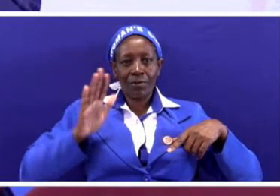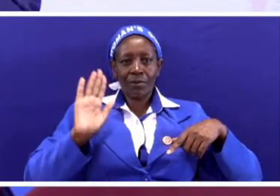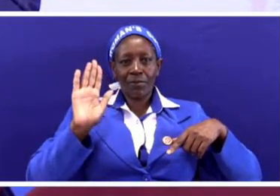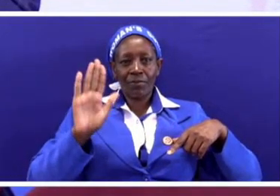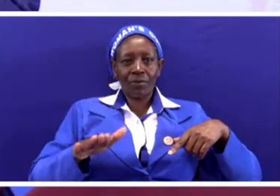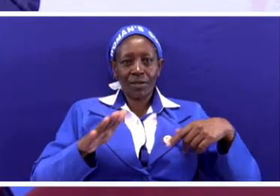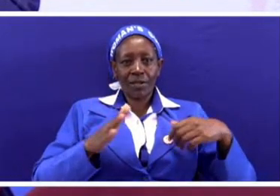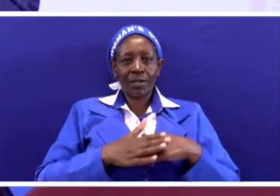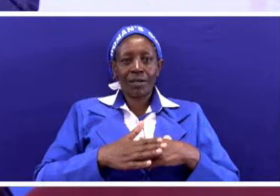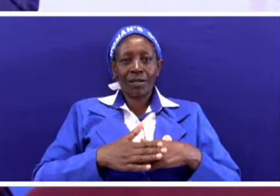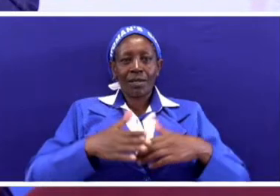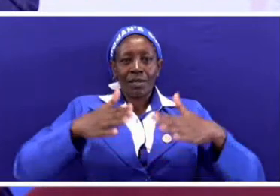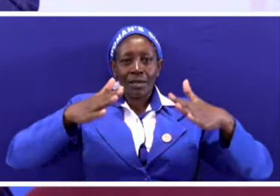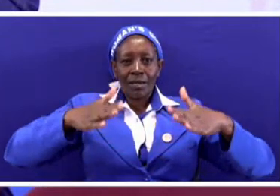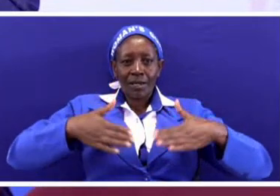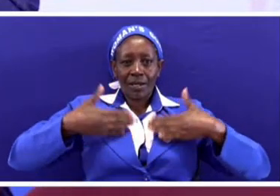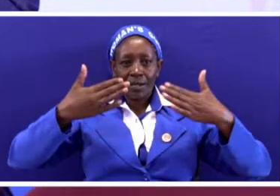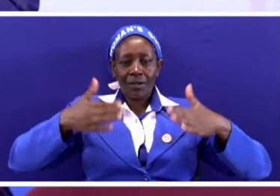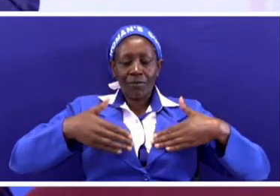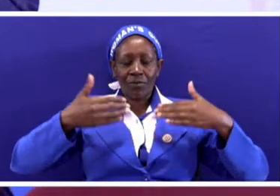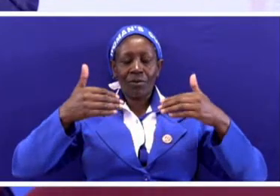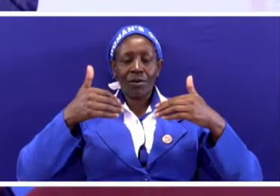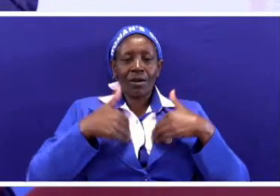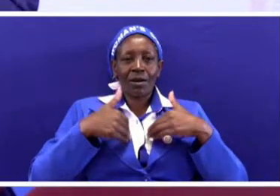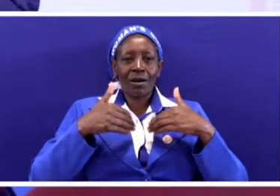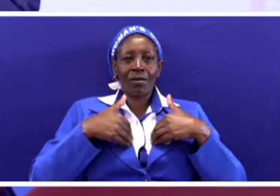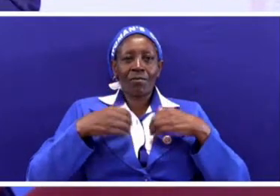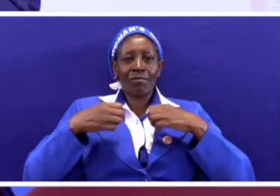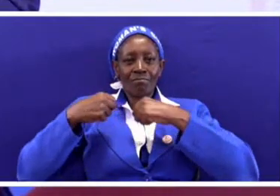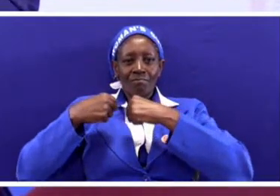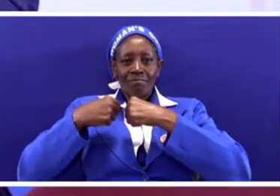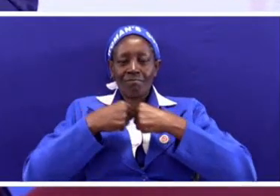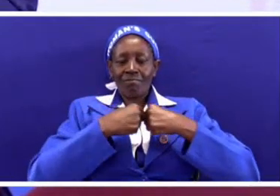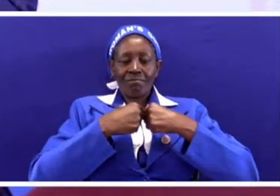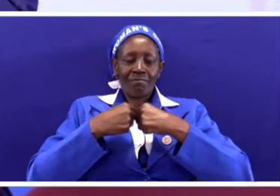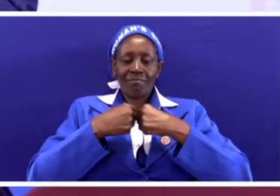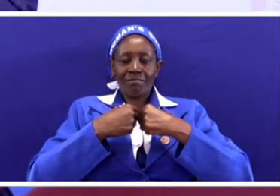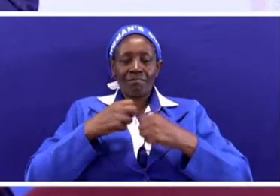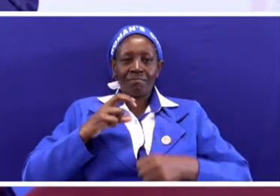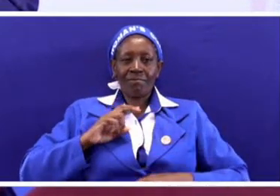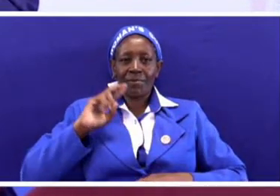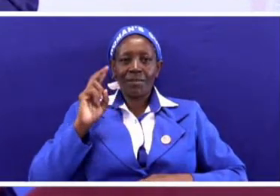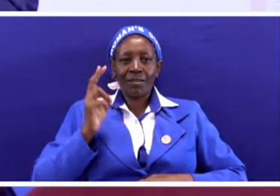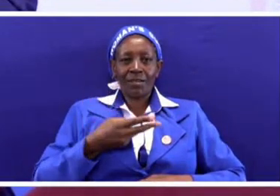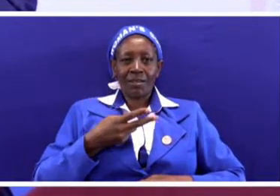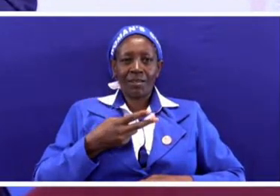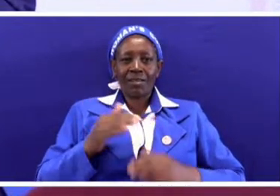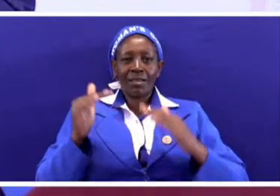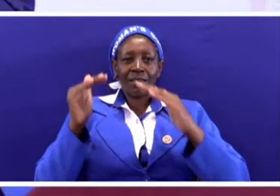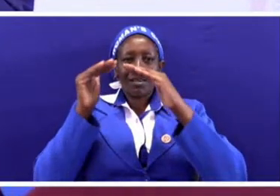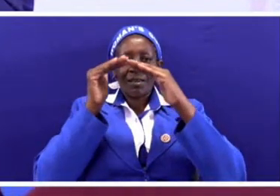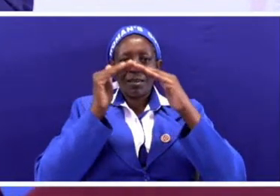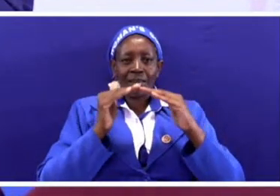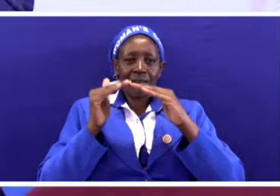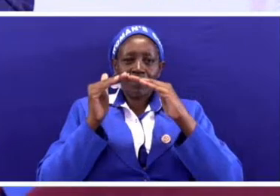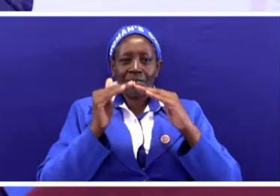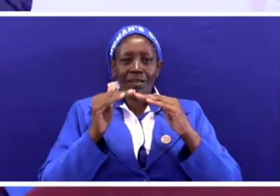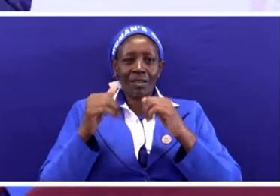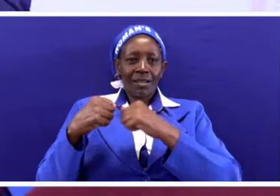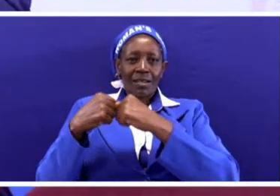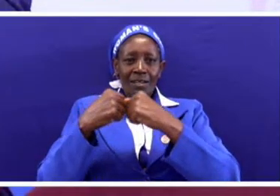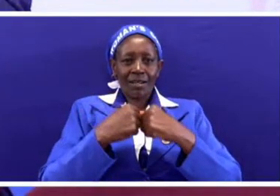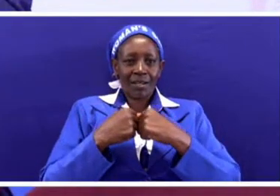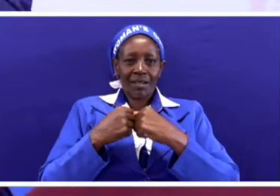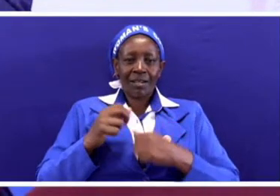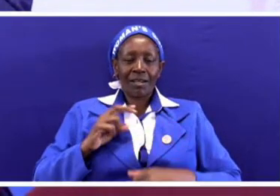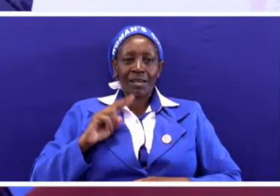We are grateful for how you have challenged us and how you have equally encouraged us. You have reminded